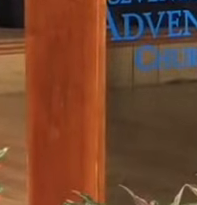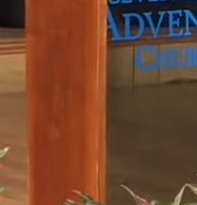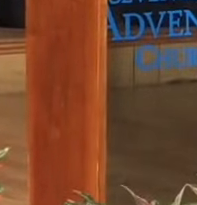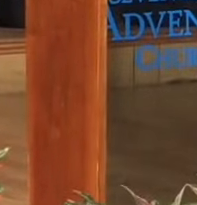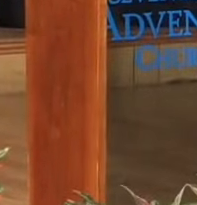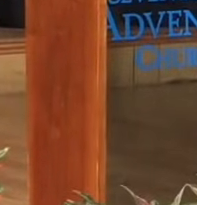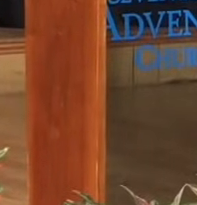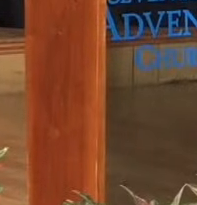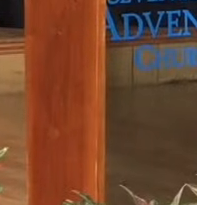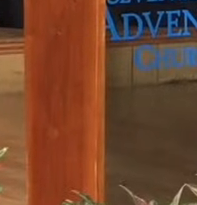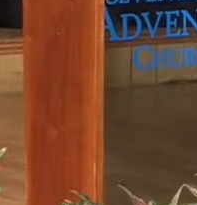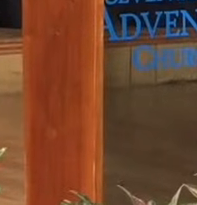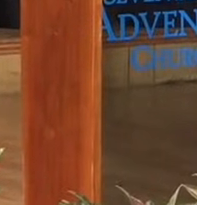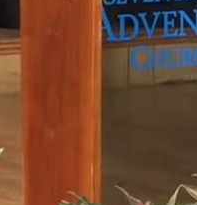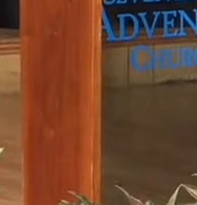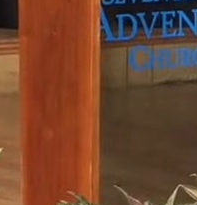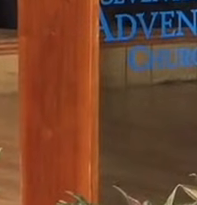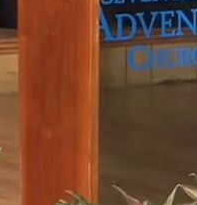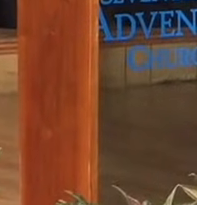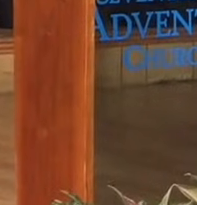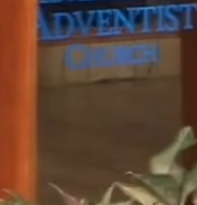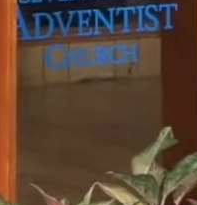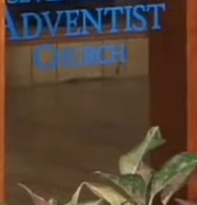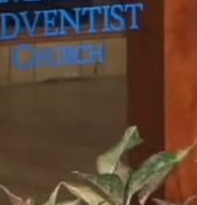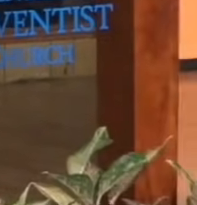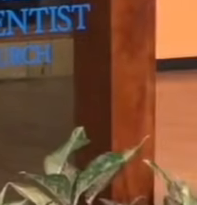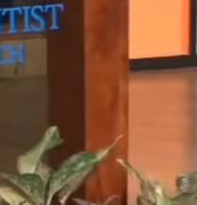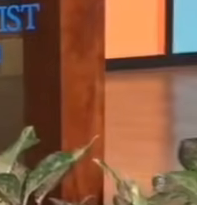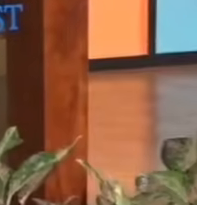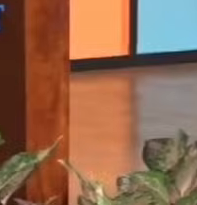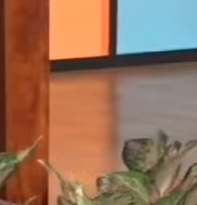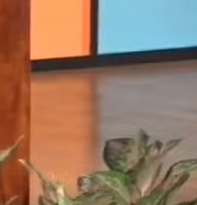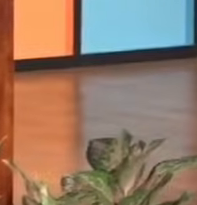God is sealing his own. Can I talk to you?